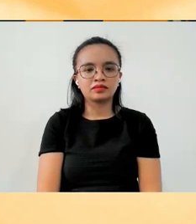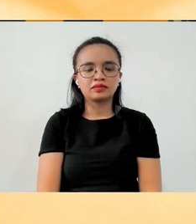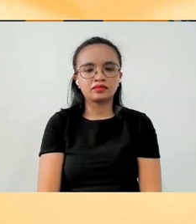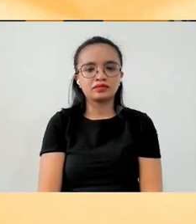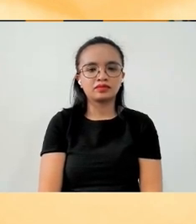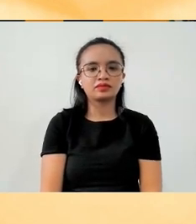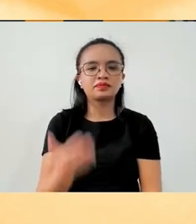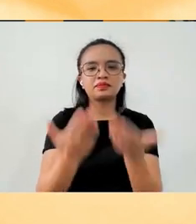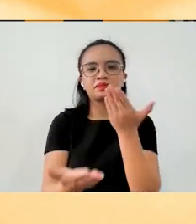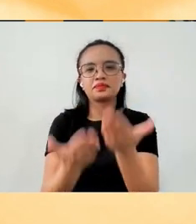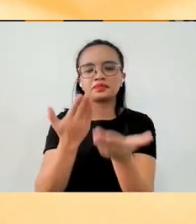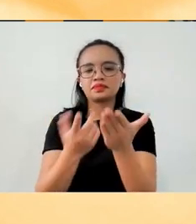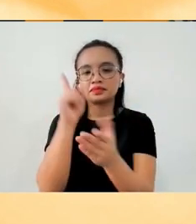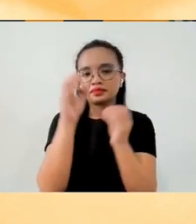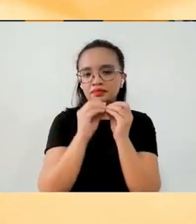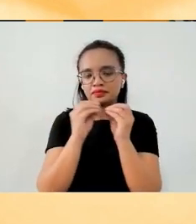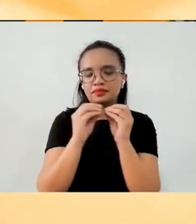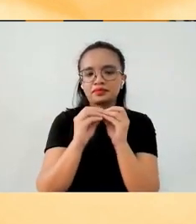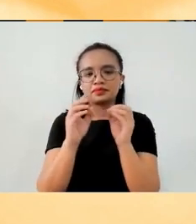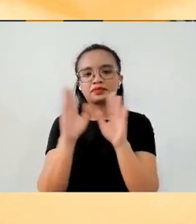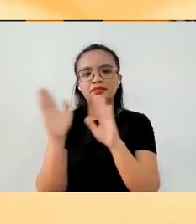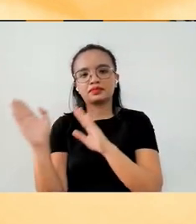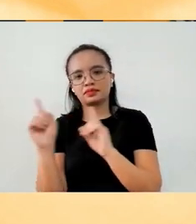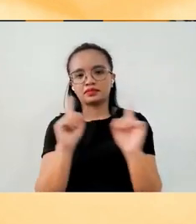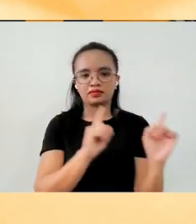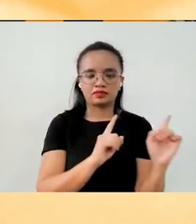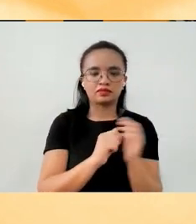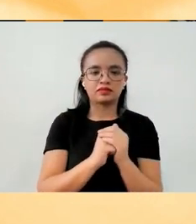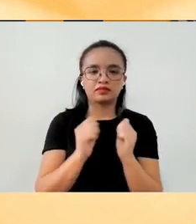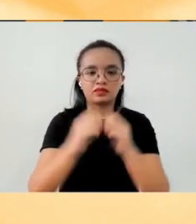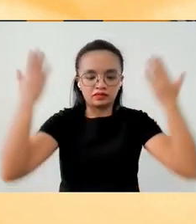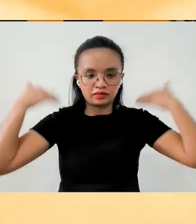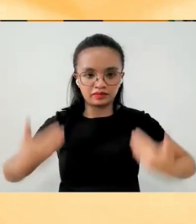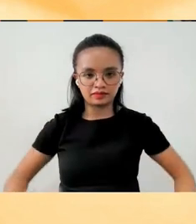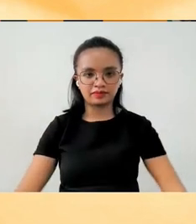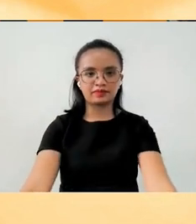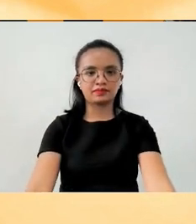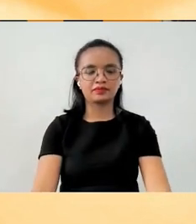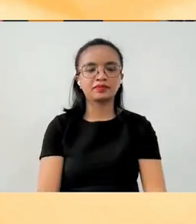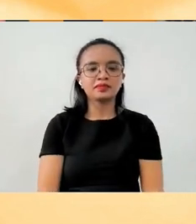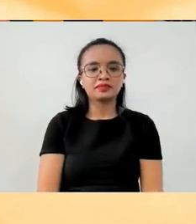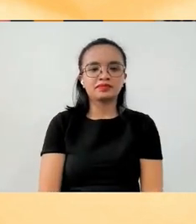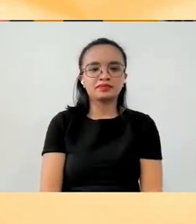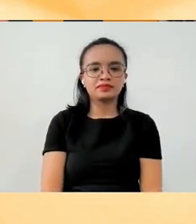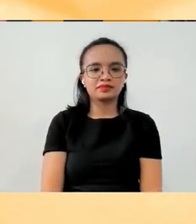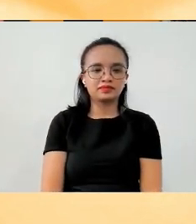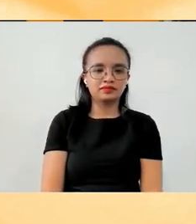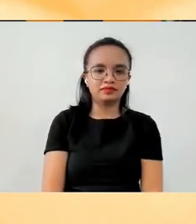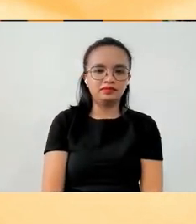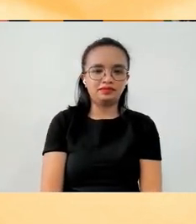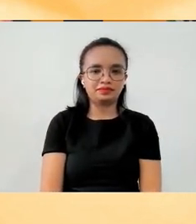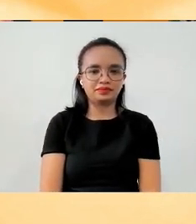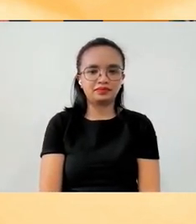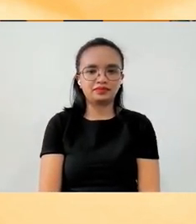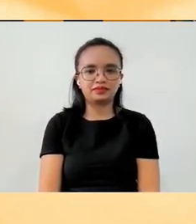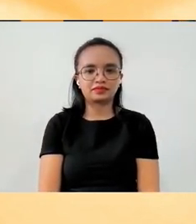Maybe do one more set of side to sides with your whole body. Sway, side